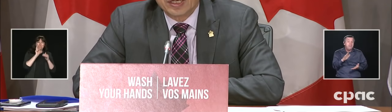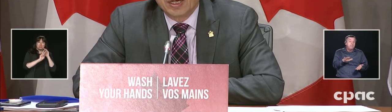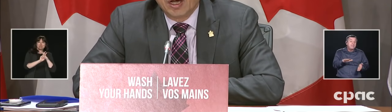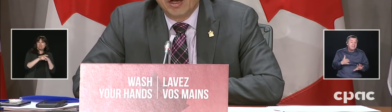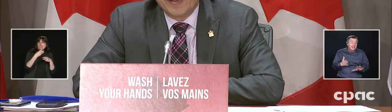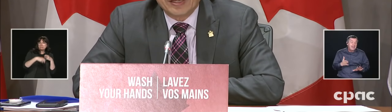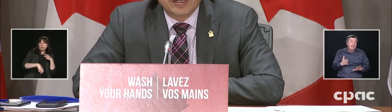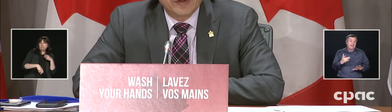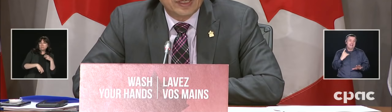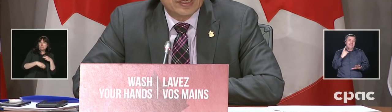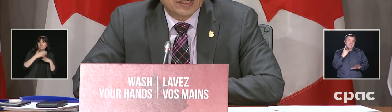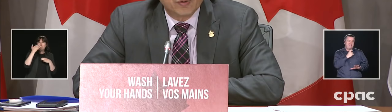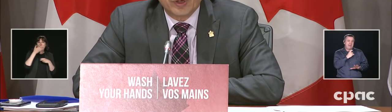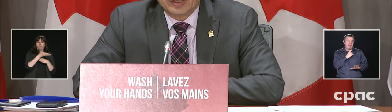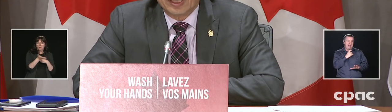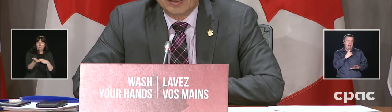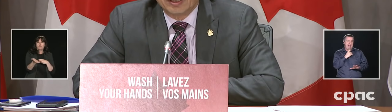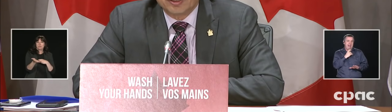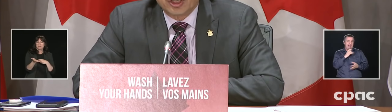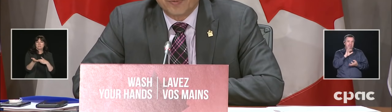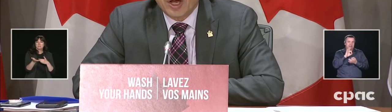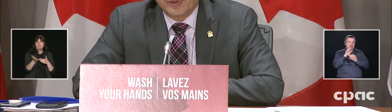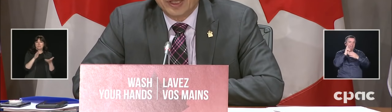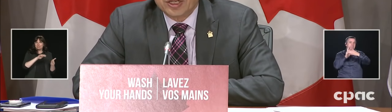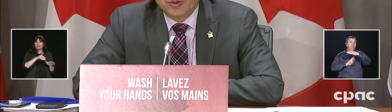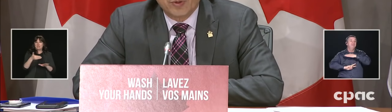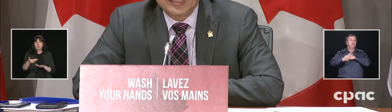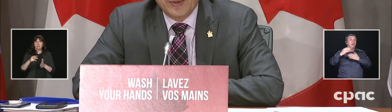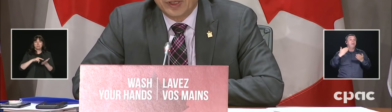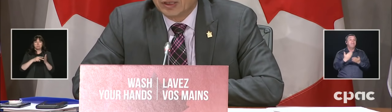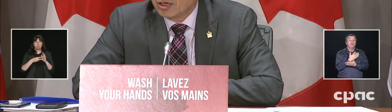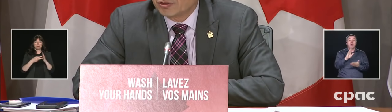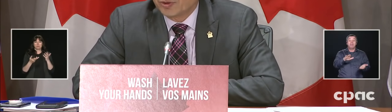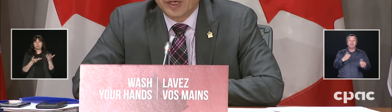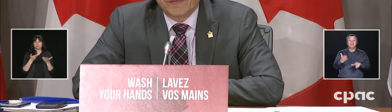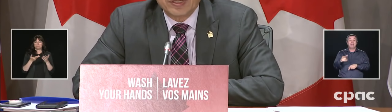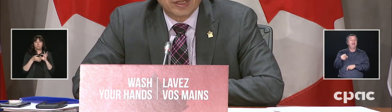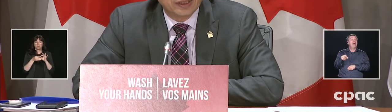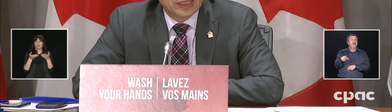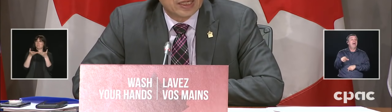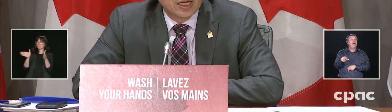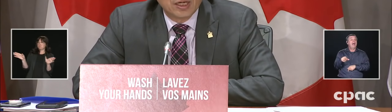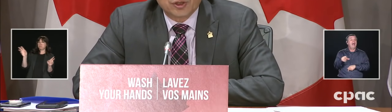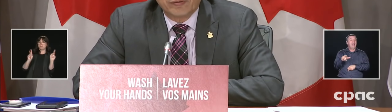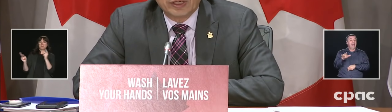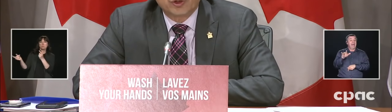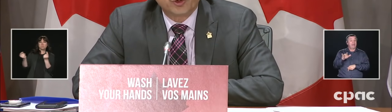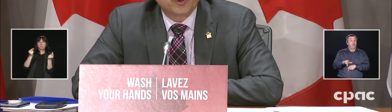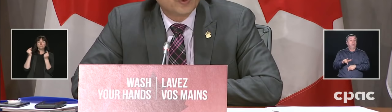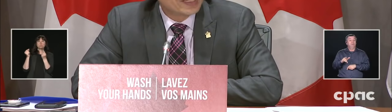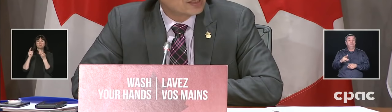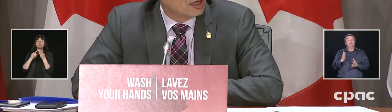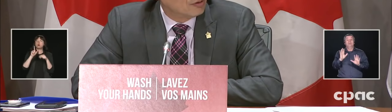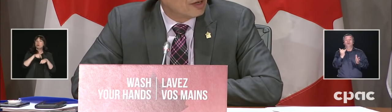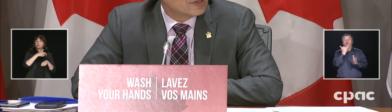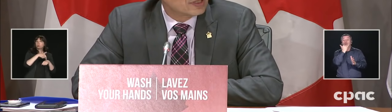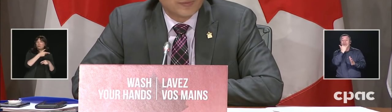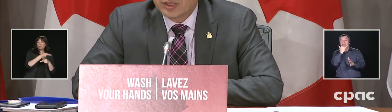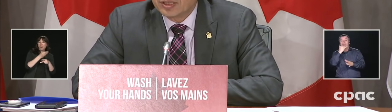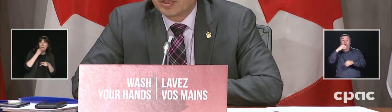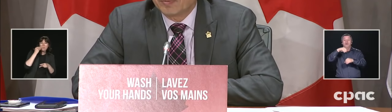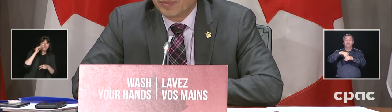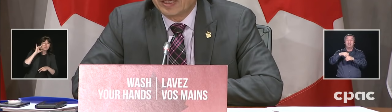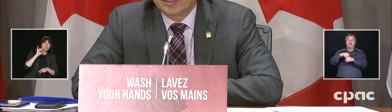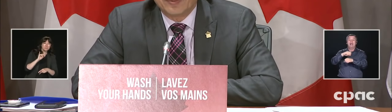many ways of activities, what the general population, what was happening in long-term care facilities sort of like 2 or 3 weeks ago,